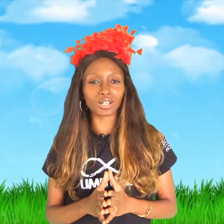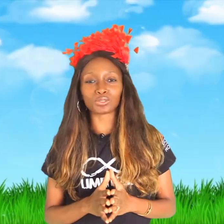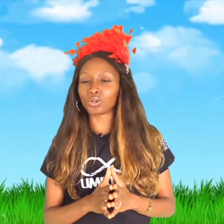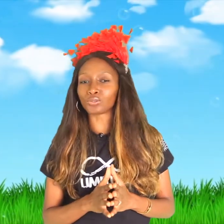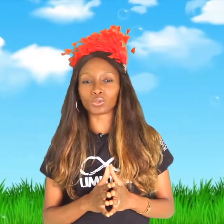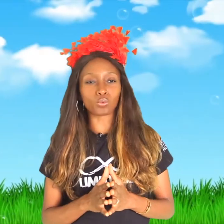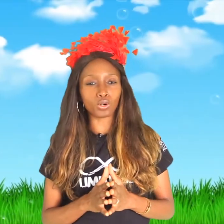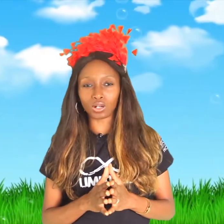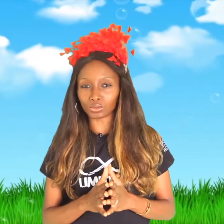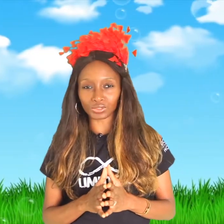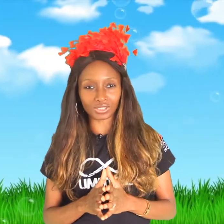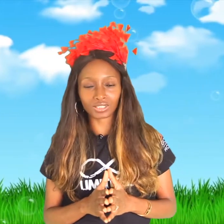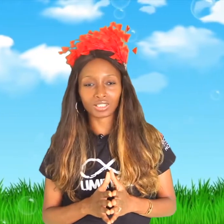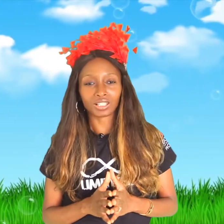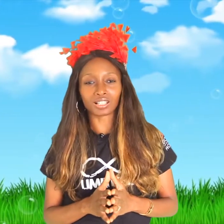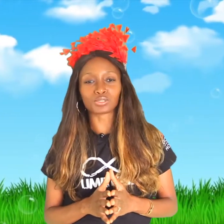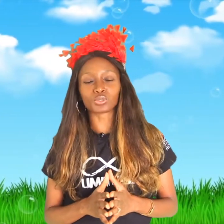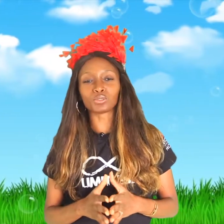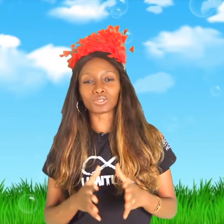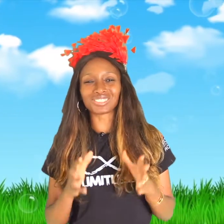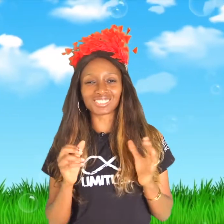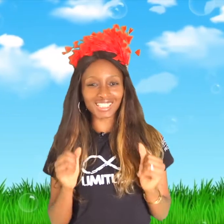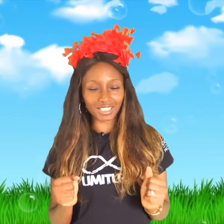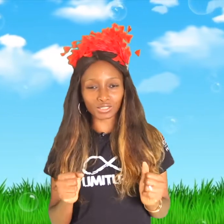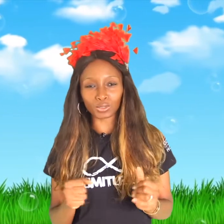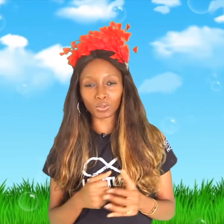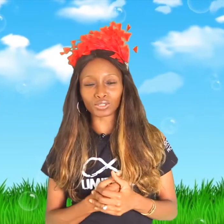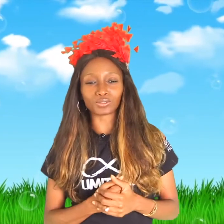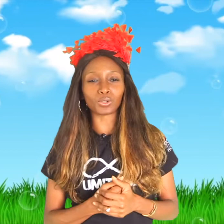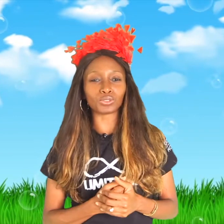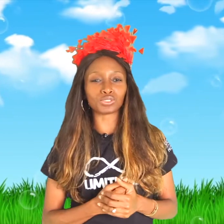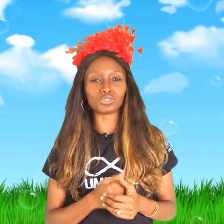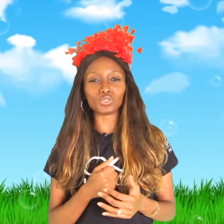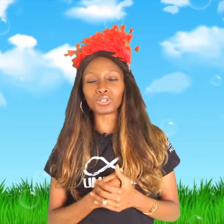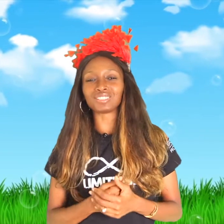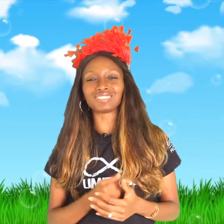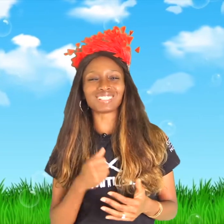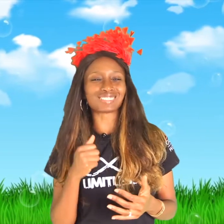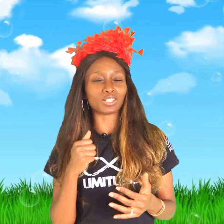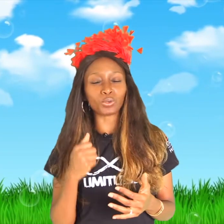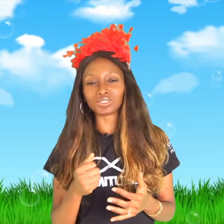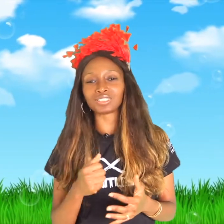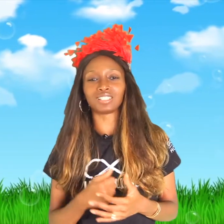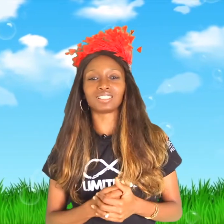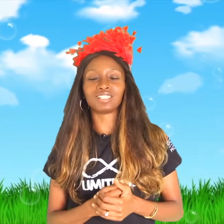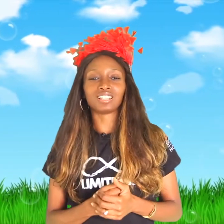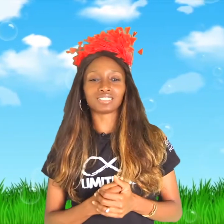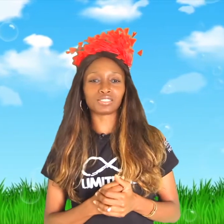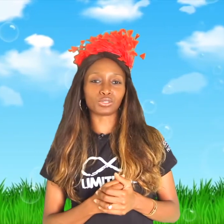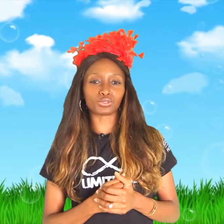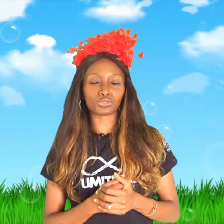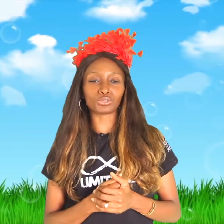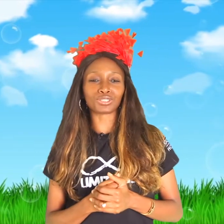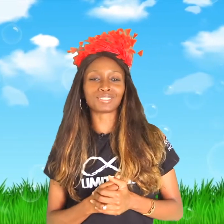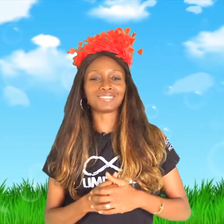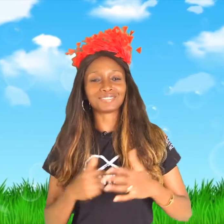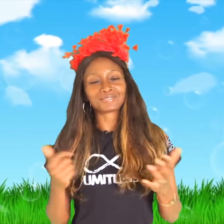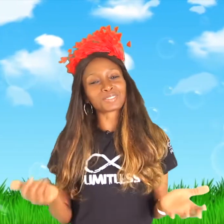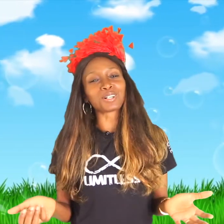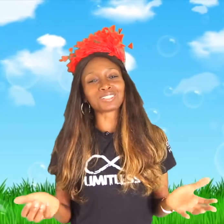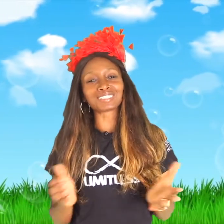a child of the world. And so you must stick to the word of God, knowing that that's the only thing that is your